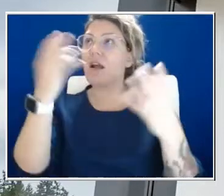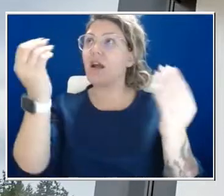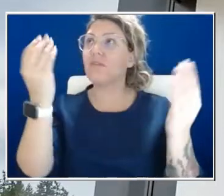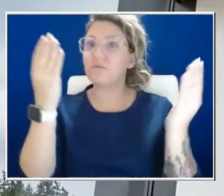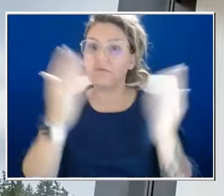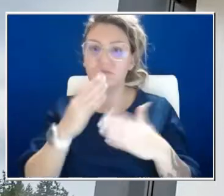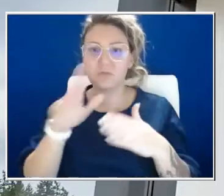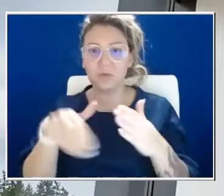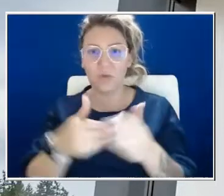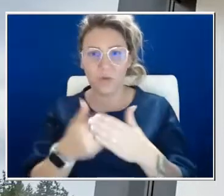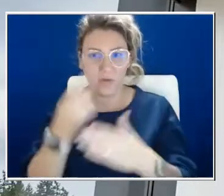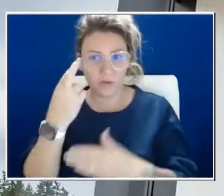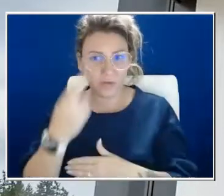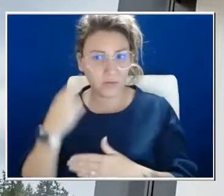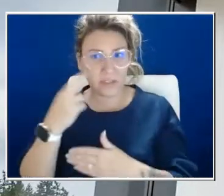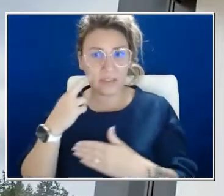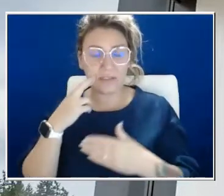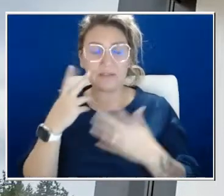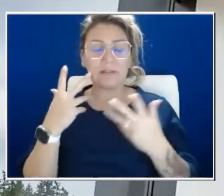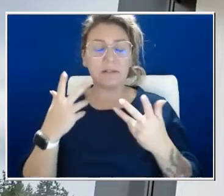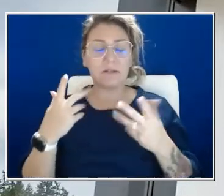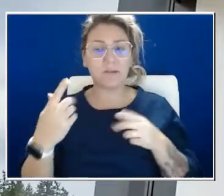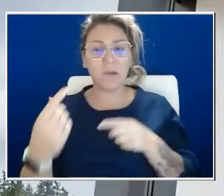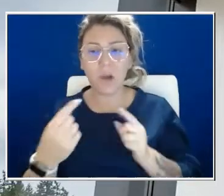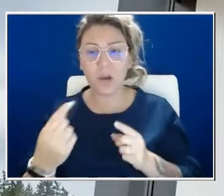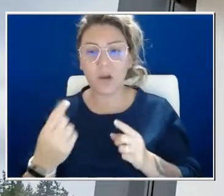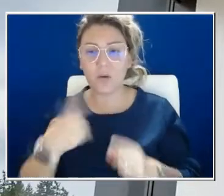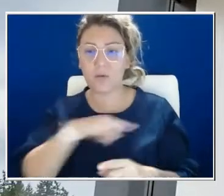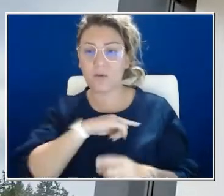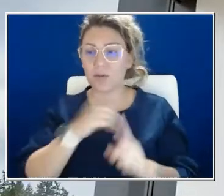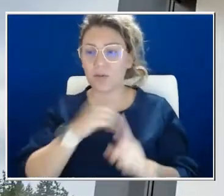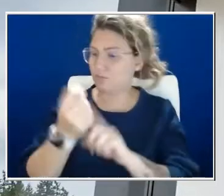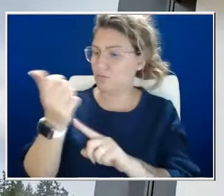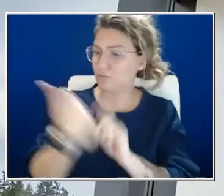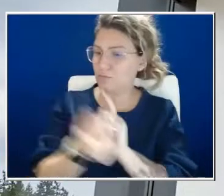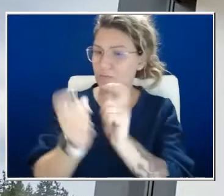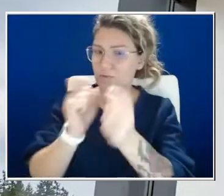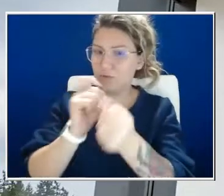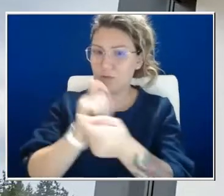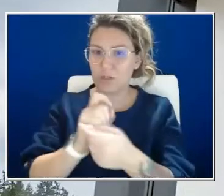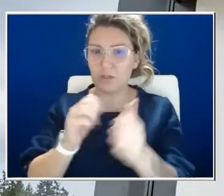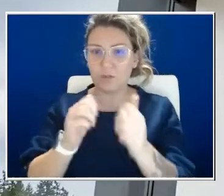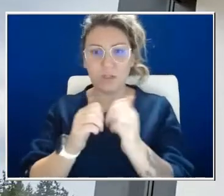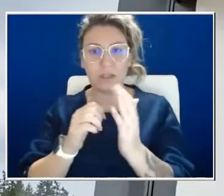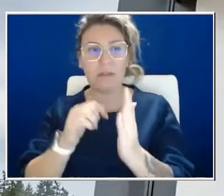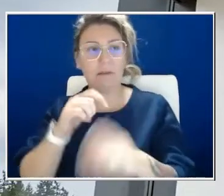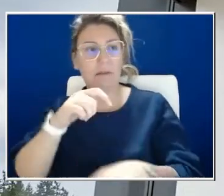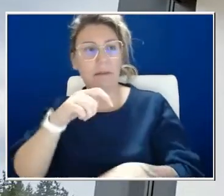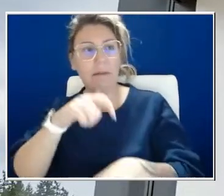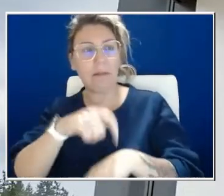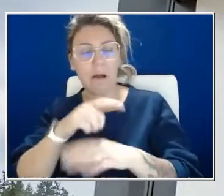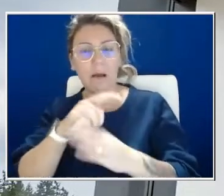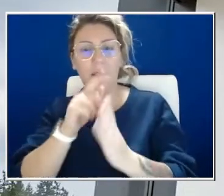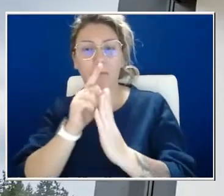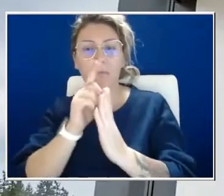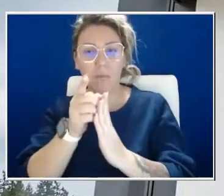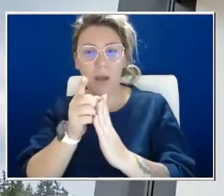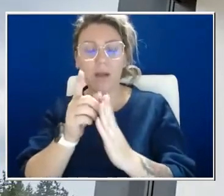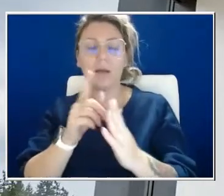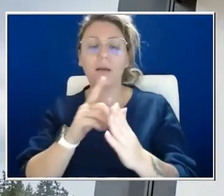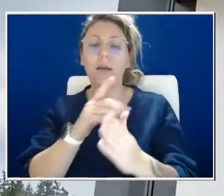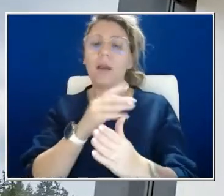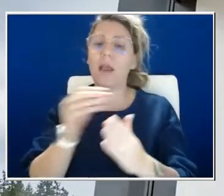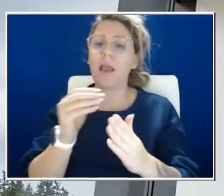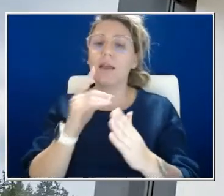health-related reasons, the argument is that not only we should remove these changes in clock biannually, but also move towards permanent